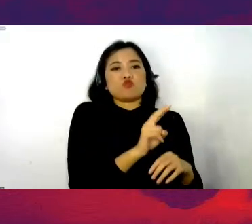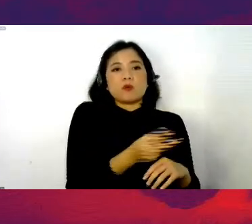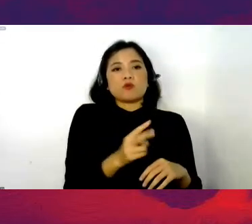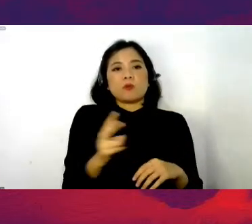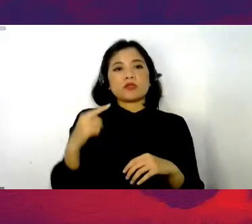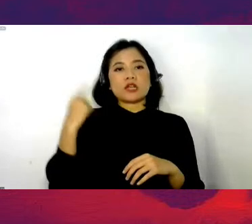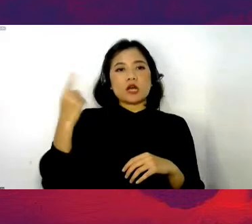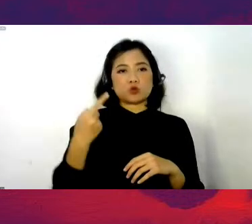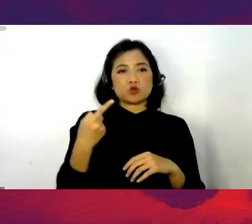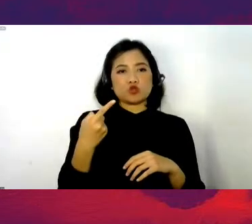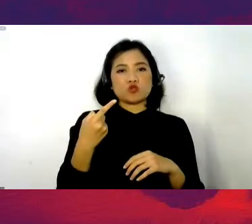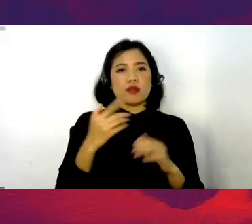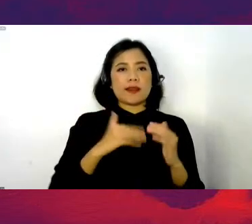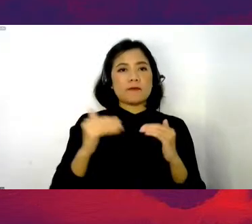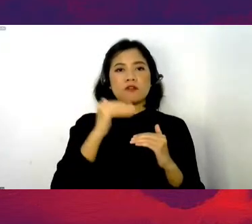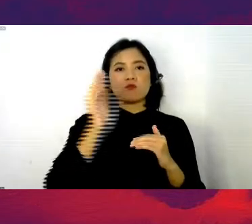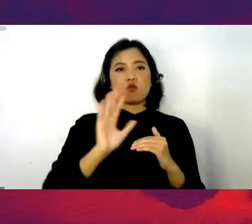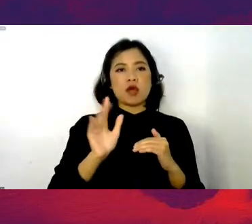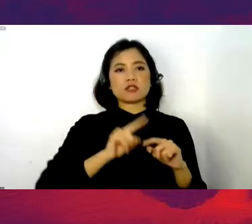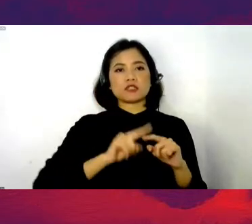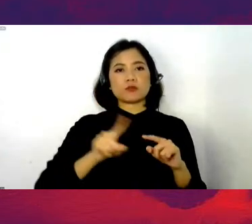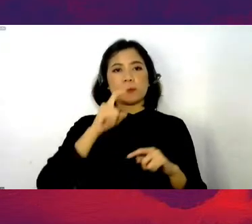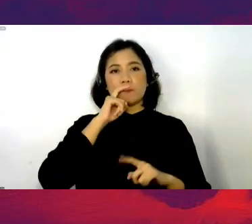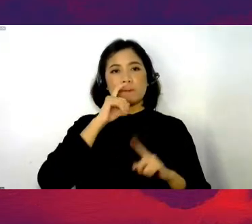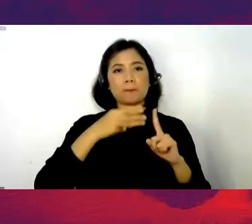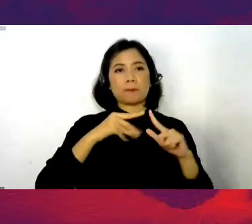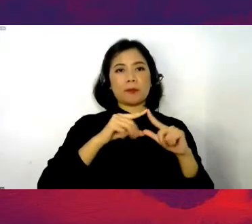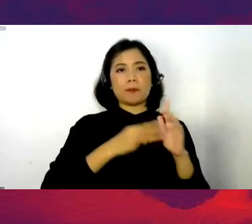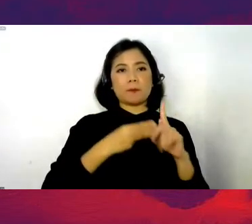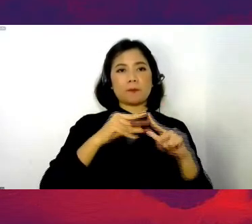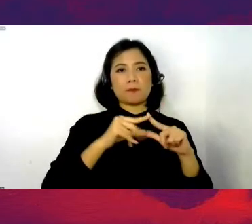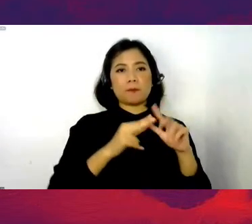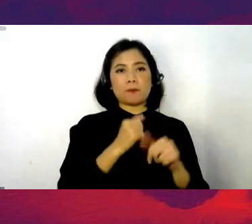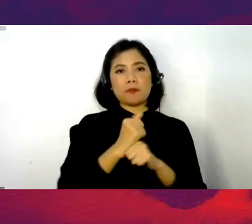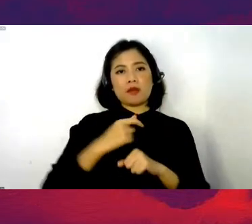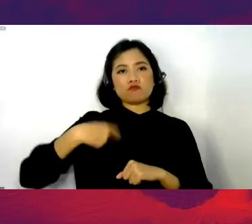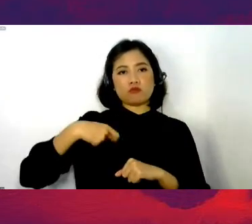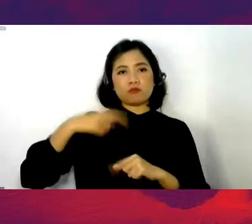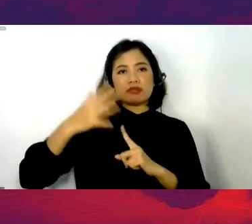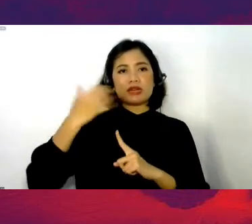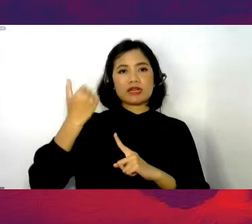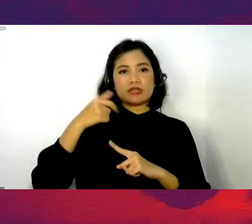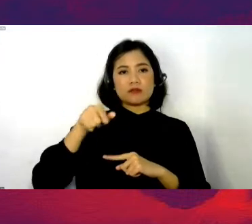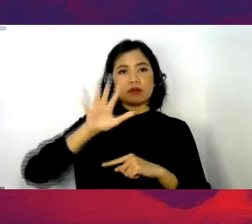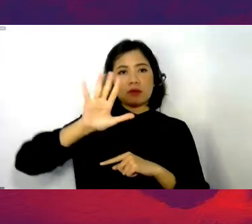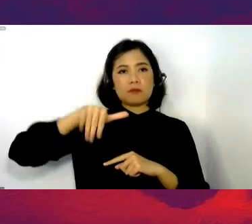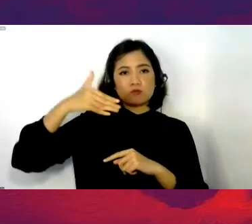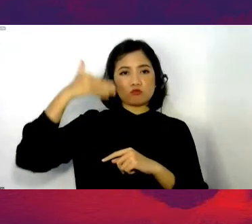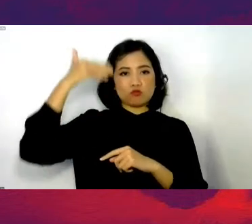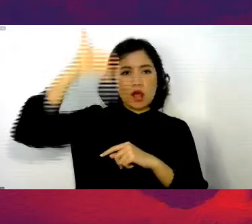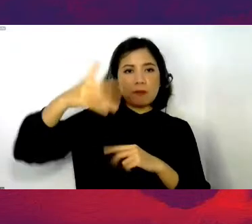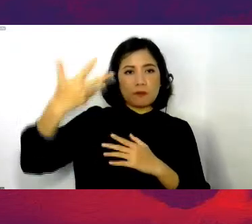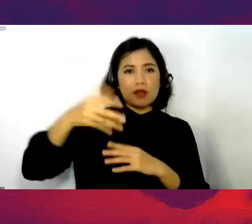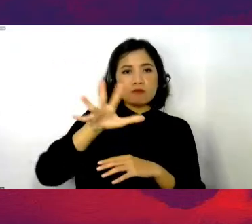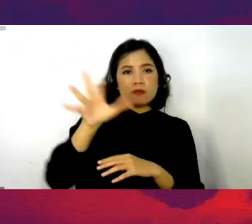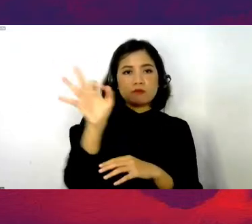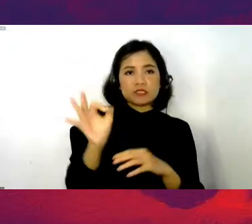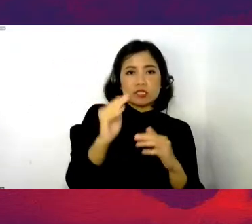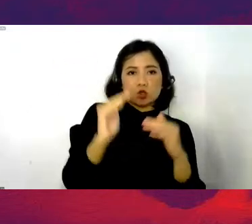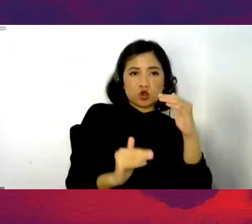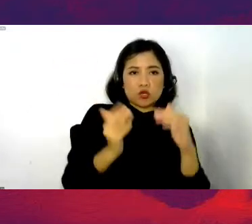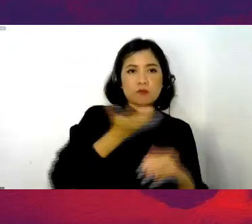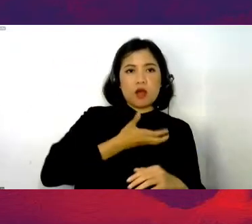the relevant, the underlying assumption of what Professor Foster presented are already well established. I've been following his work for quite